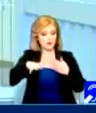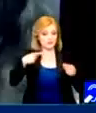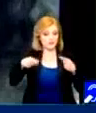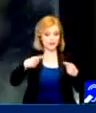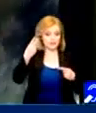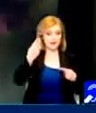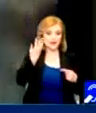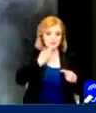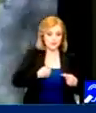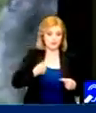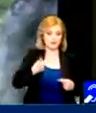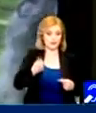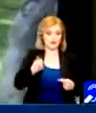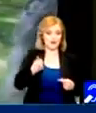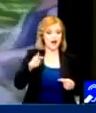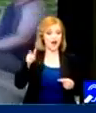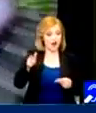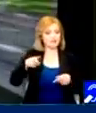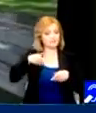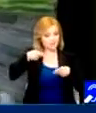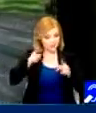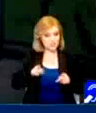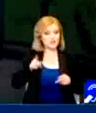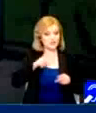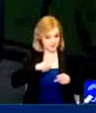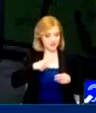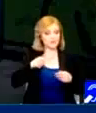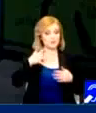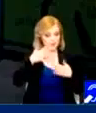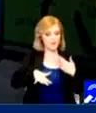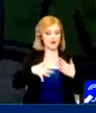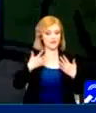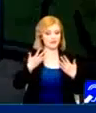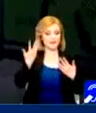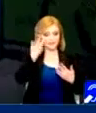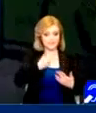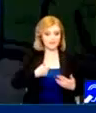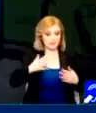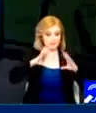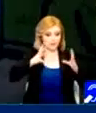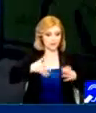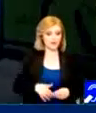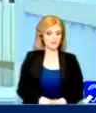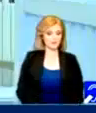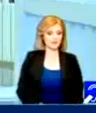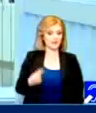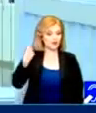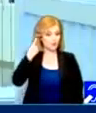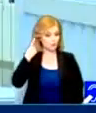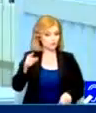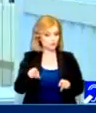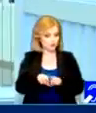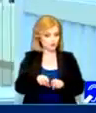think that dogs are colorblind. Well, they're not. You can actually look and see how a dog sees the world. You can realize that they're hearing things that we